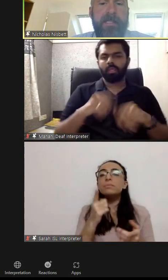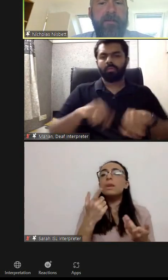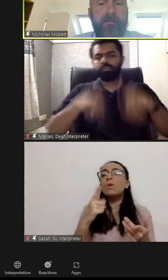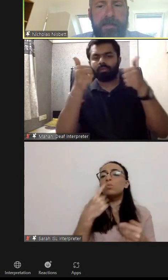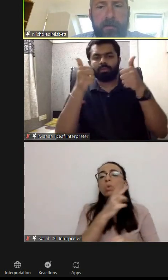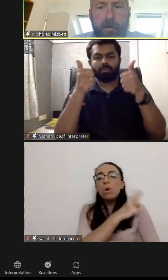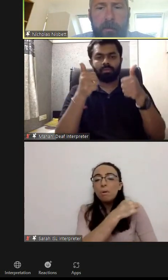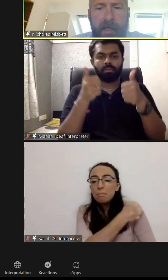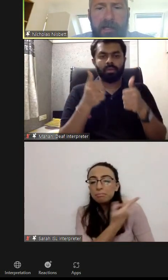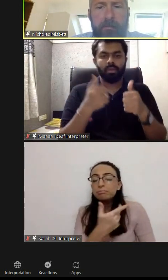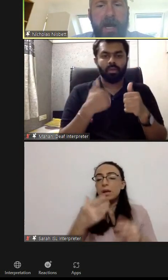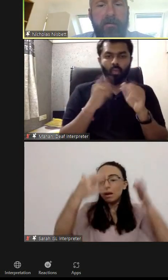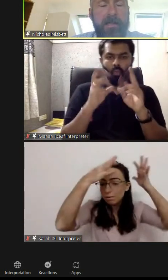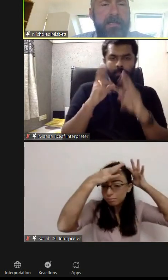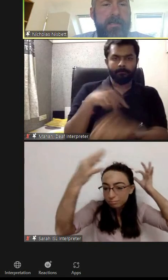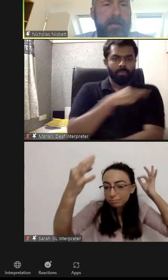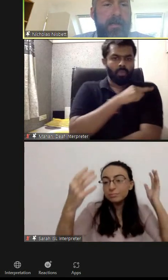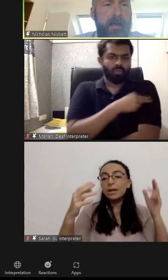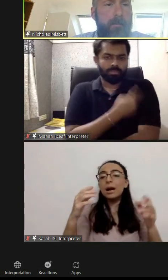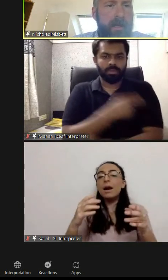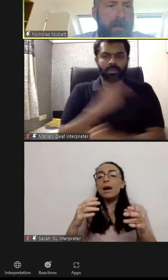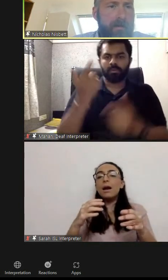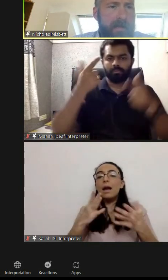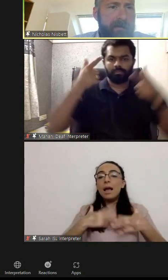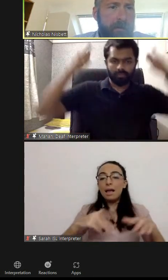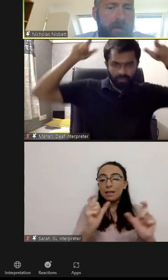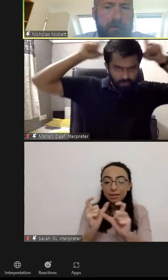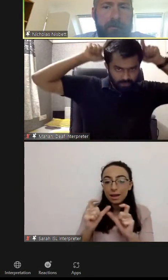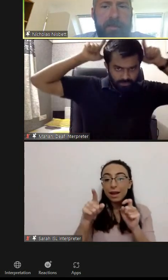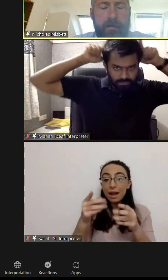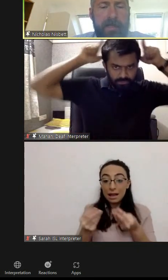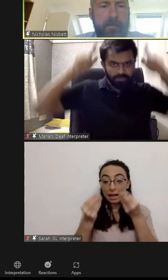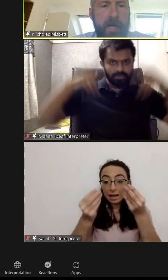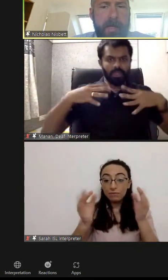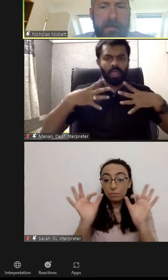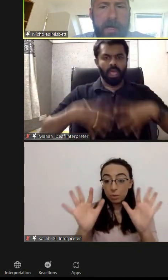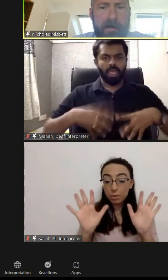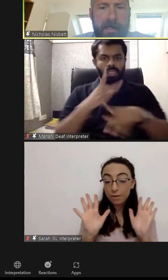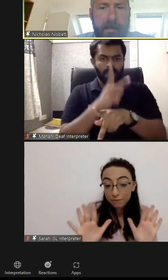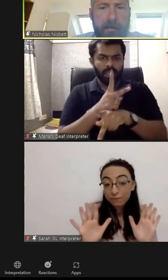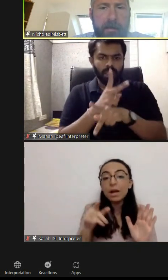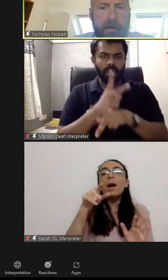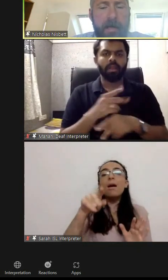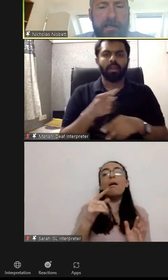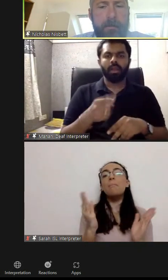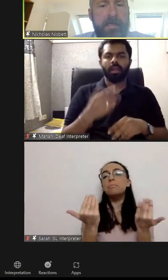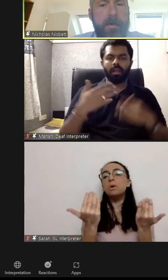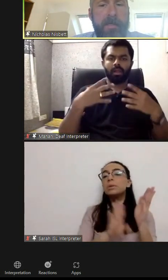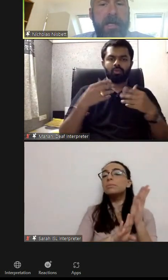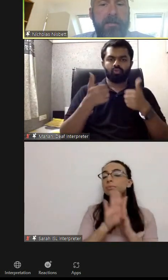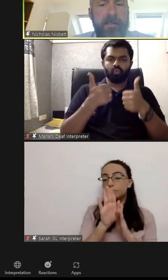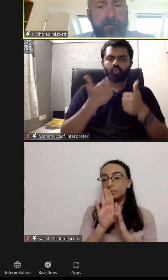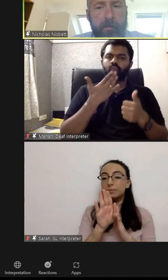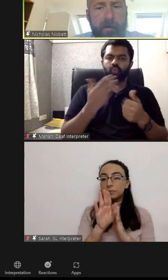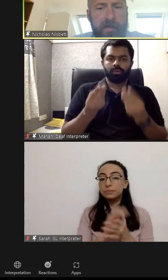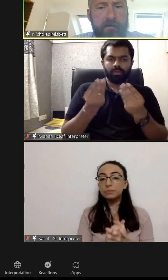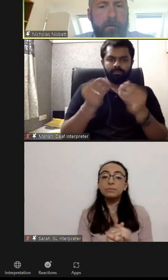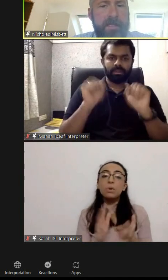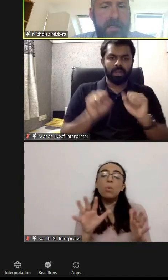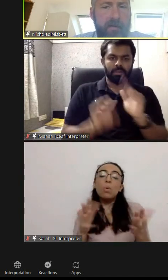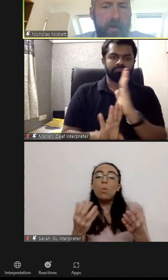the specific physical or communication barriers that those living with disability may be experiencing. And some of this might be down to